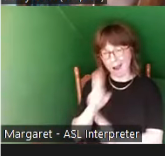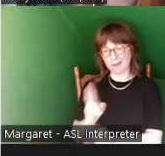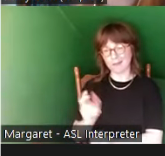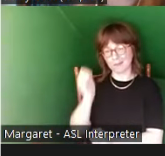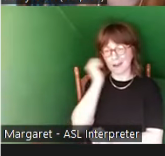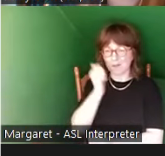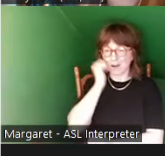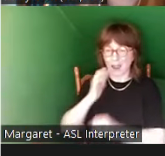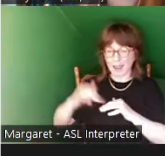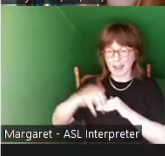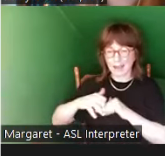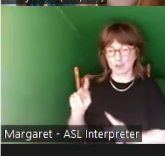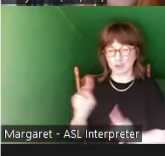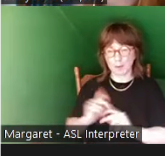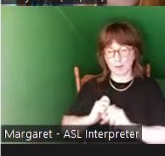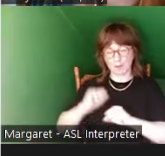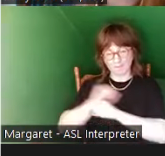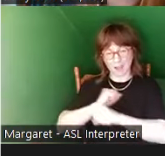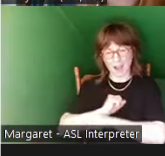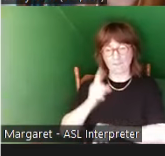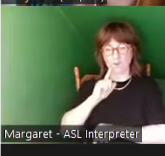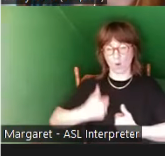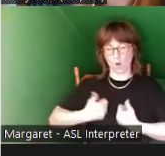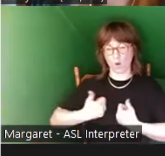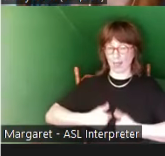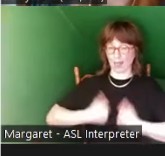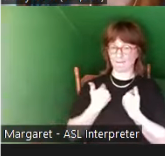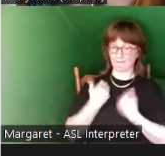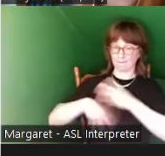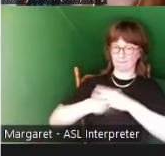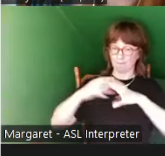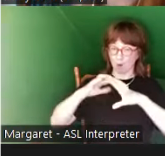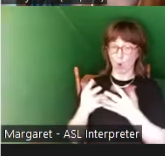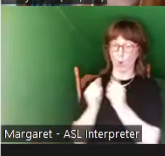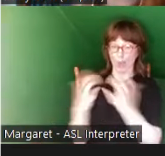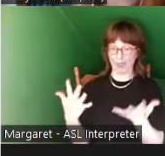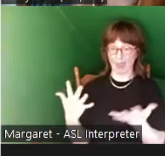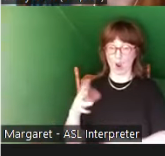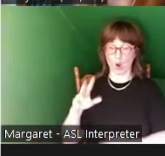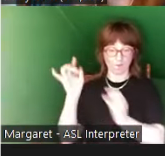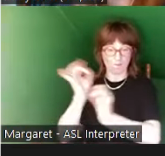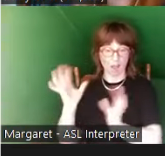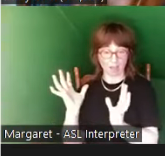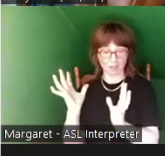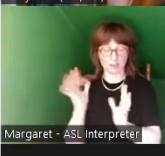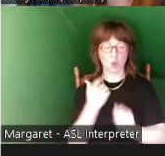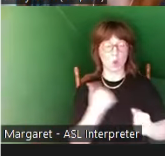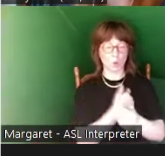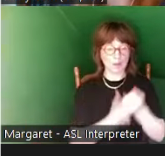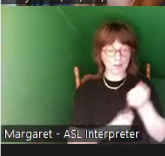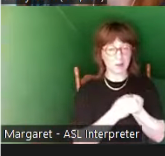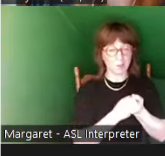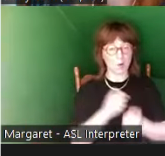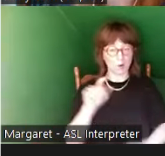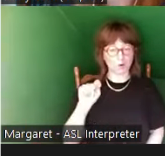world without domestic and sexual violence. And as an organization, we commit ourselves to supporting tribal sovereignty with the same fervor